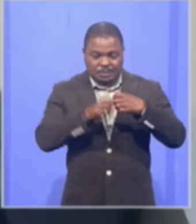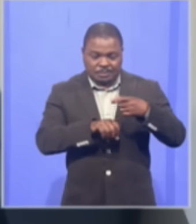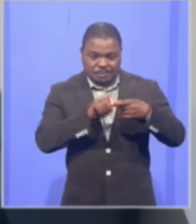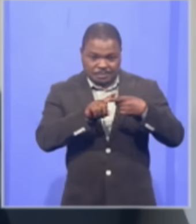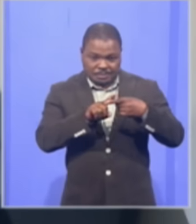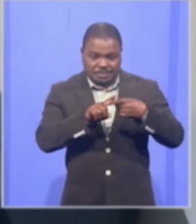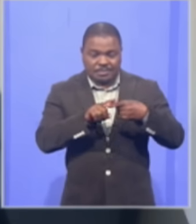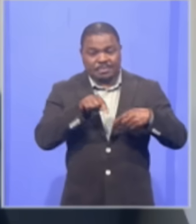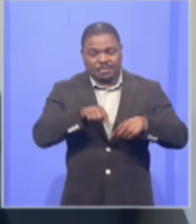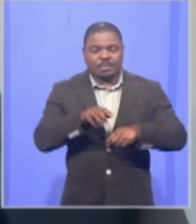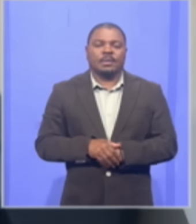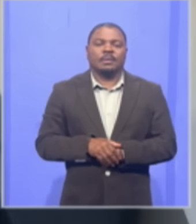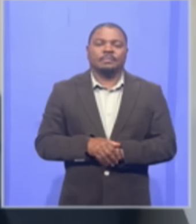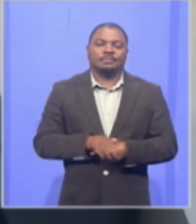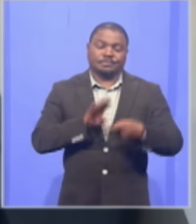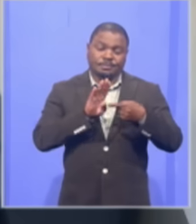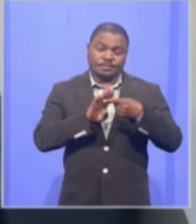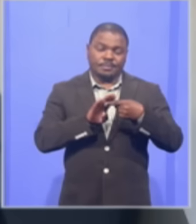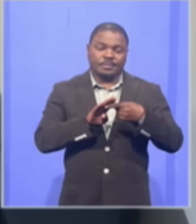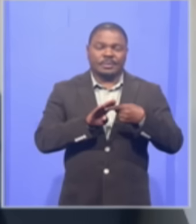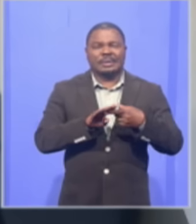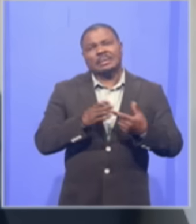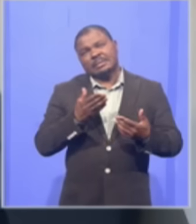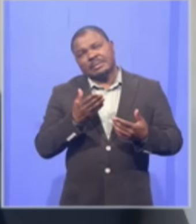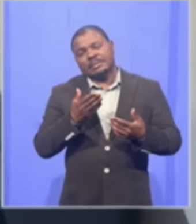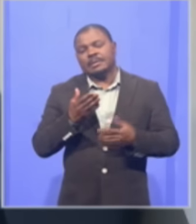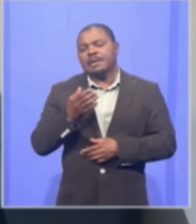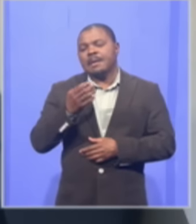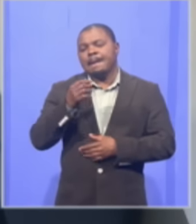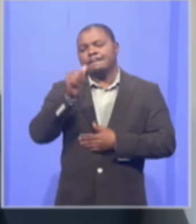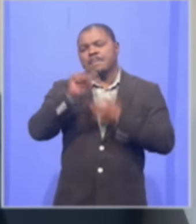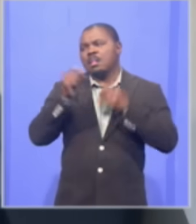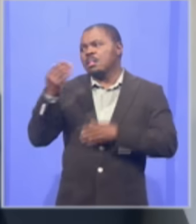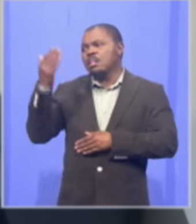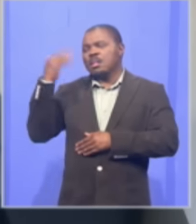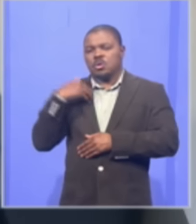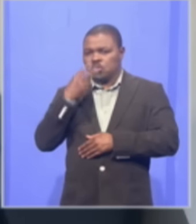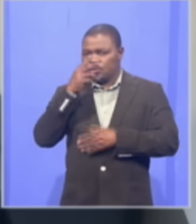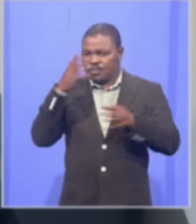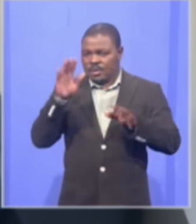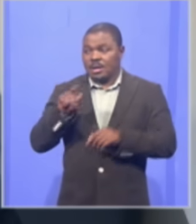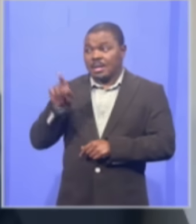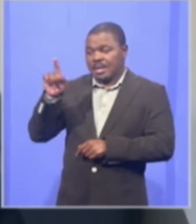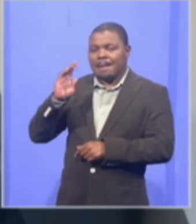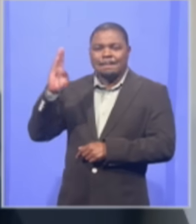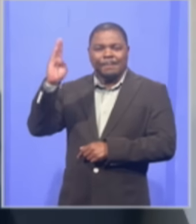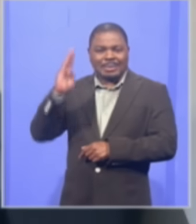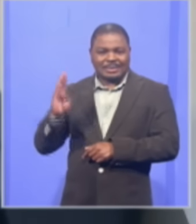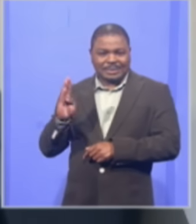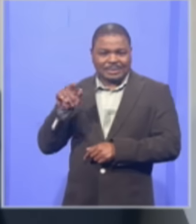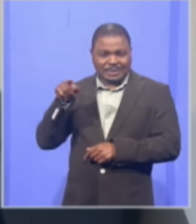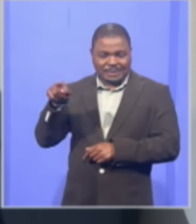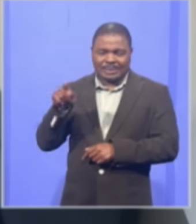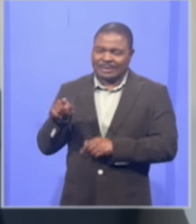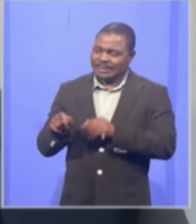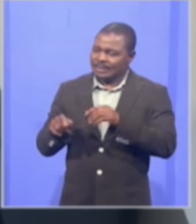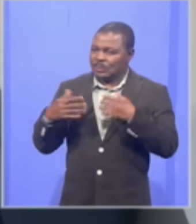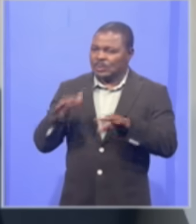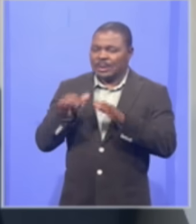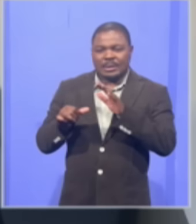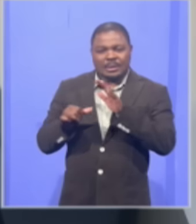as a country. One, at some point over the past few months, we saw that Brazil, which is one of the key suppliers